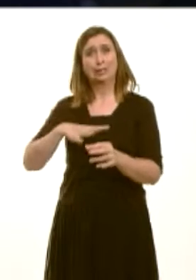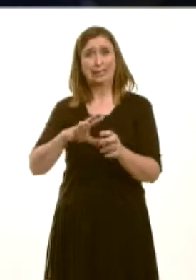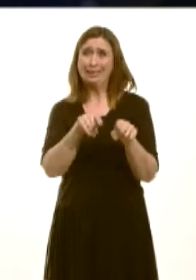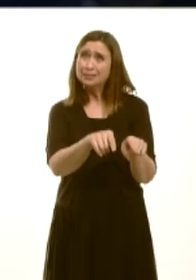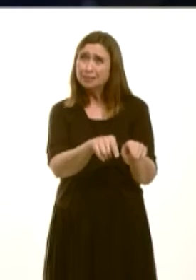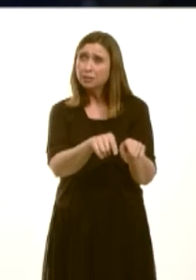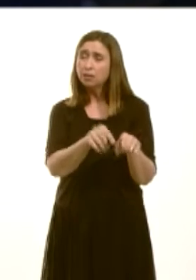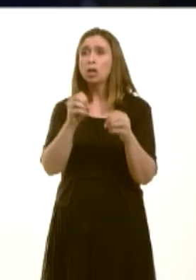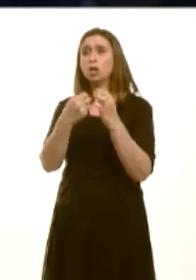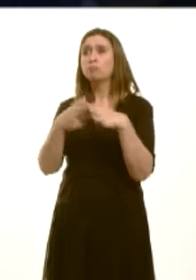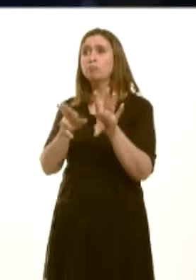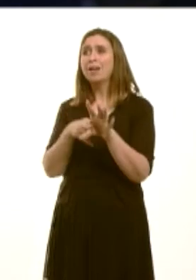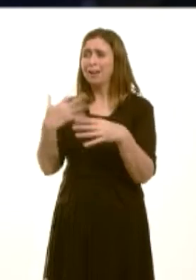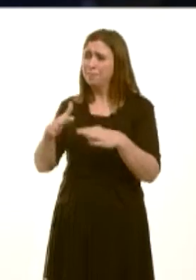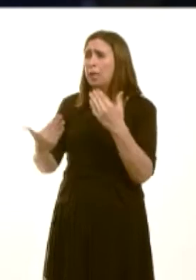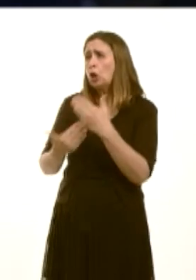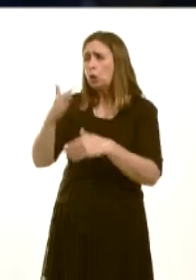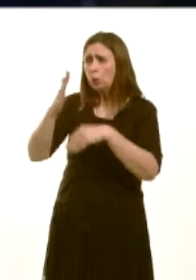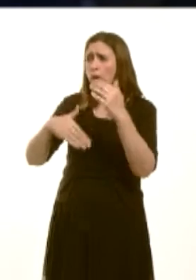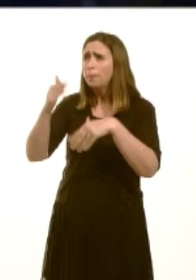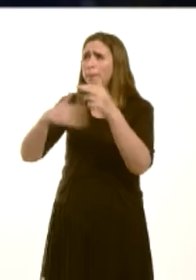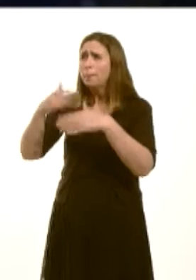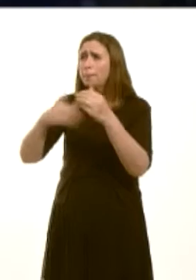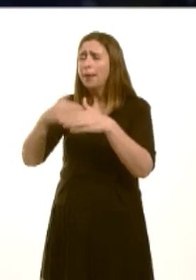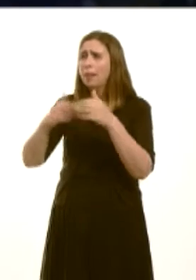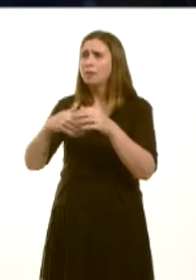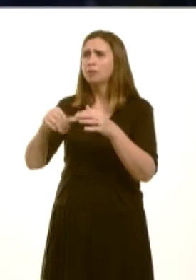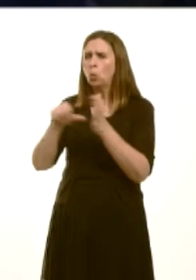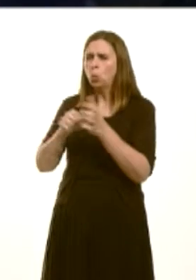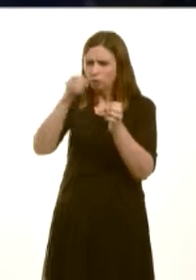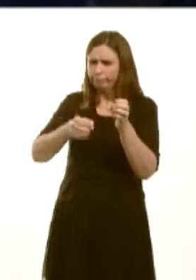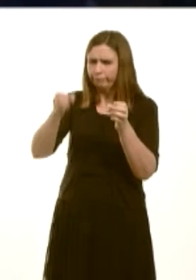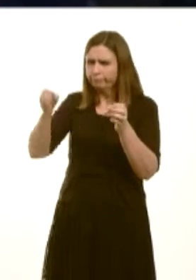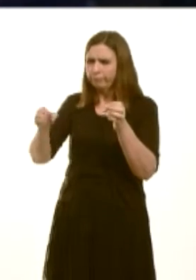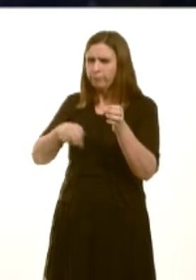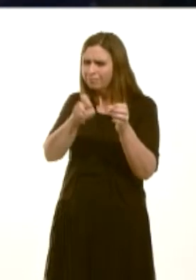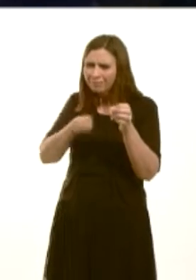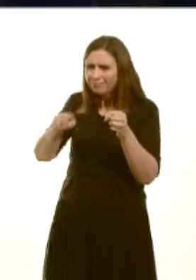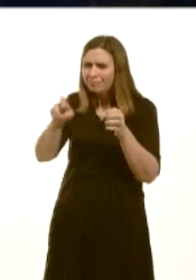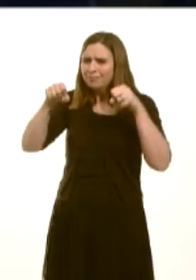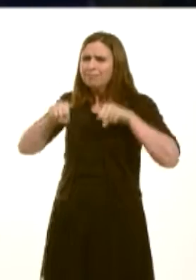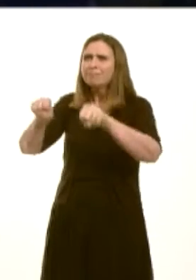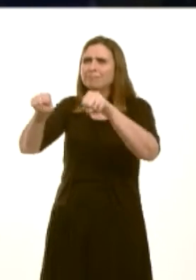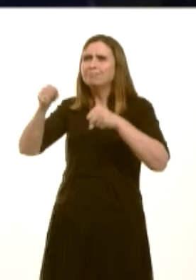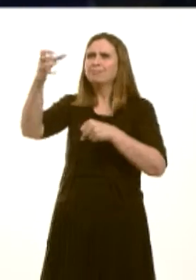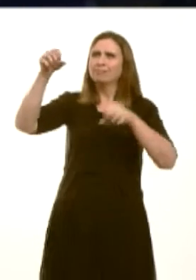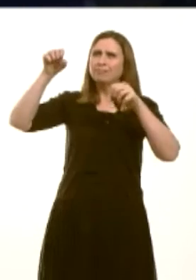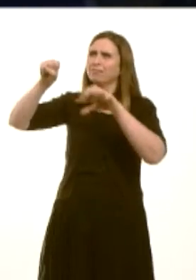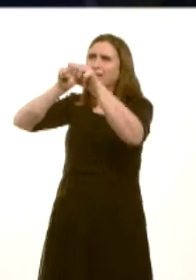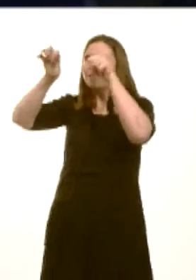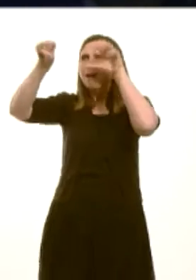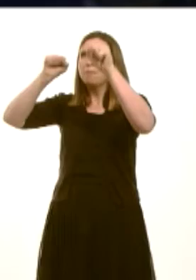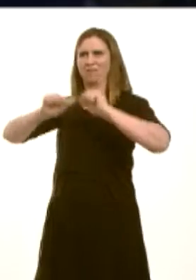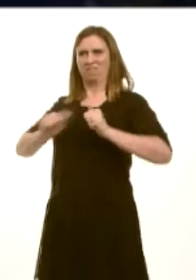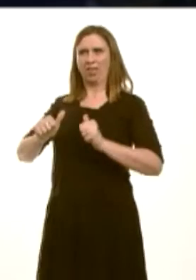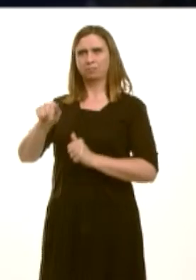and also in Bryn they have a newly refurbished trim trail in the school. What I want to try and do is to ask a constructive question in the sense that many of